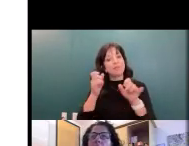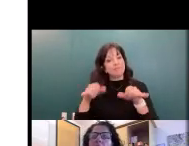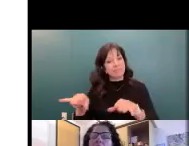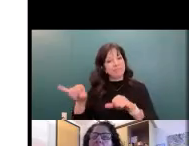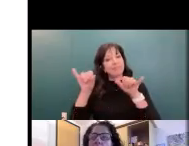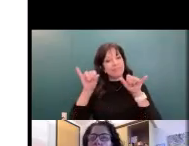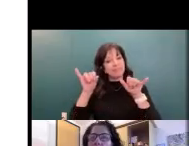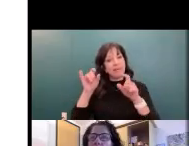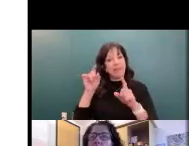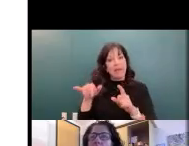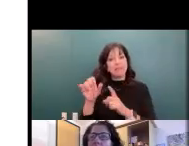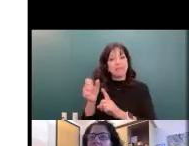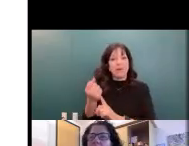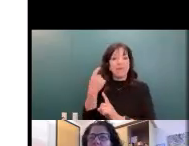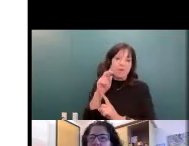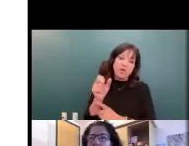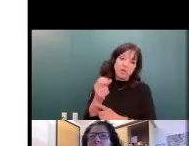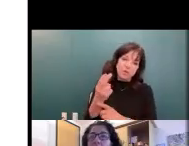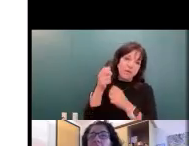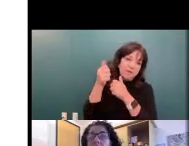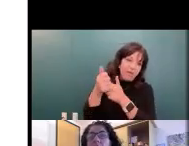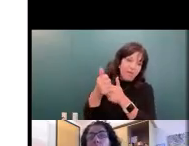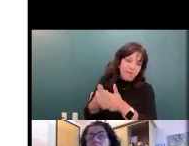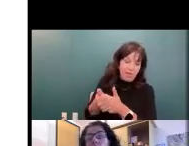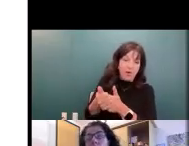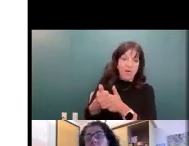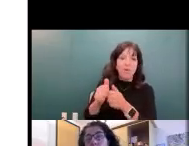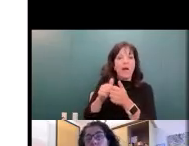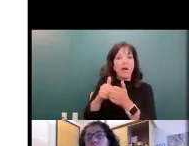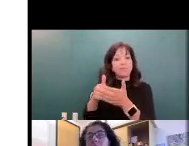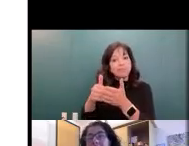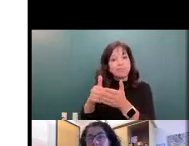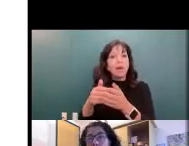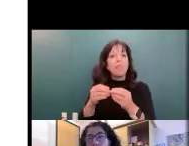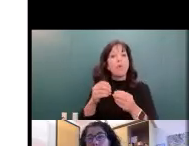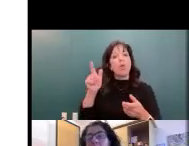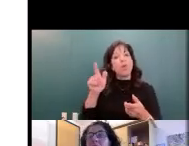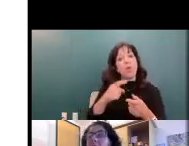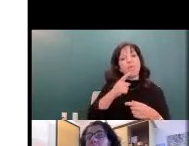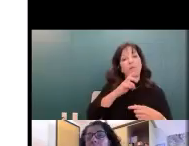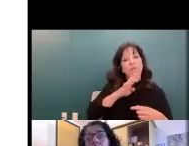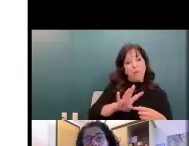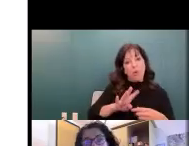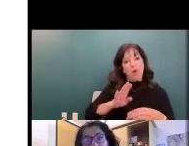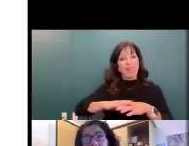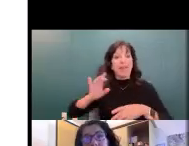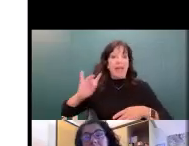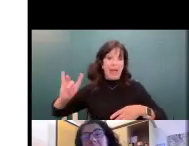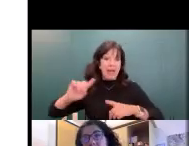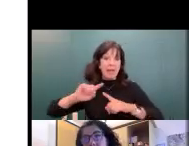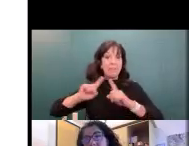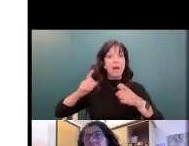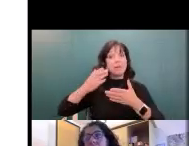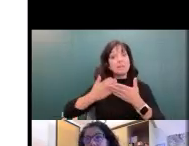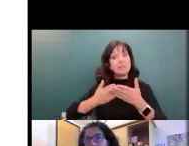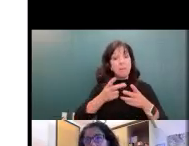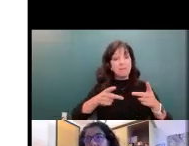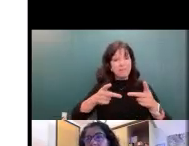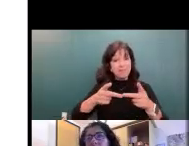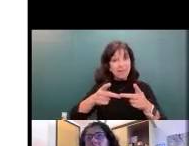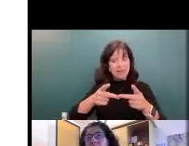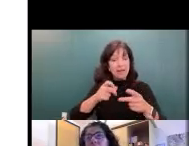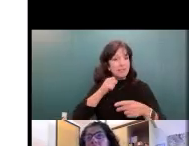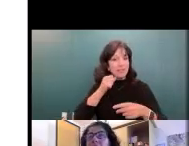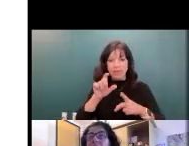case for Utah, where the prevalence of autism is a fair bit lower for 4-year-olds and 8-year-olds. However, for some sites, it's actually not